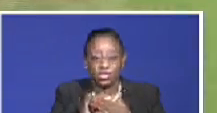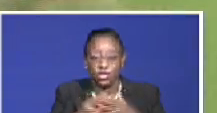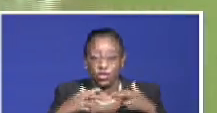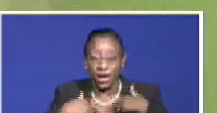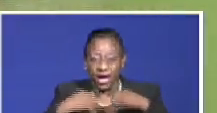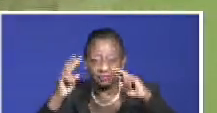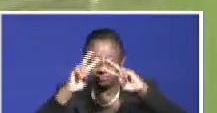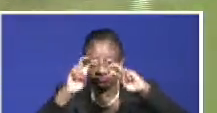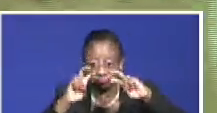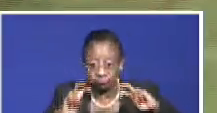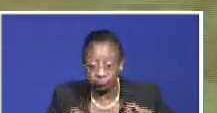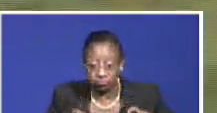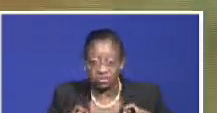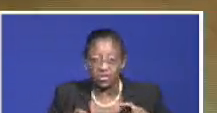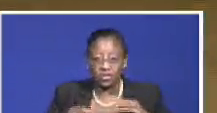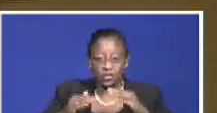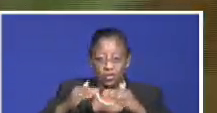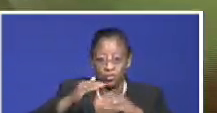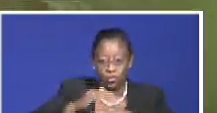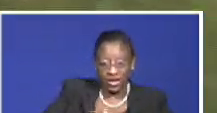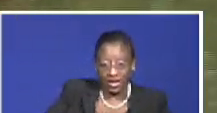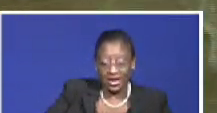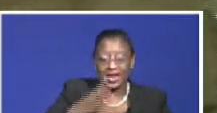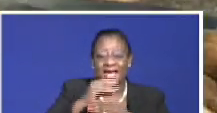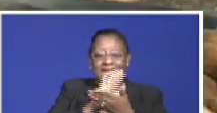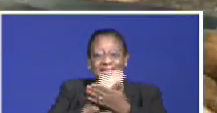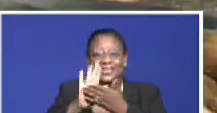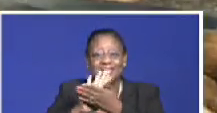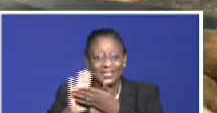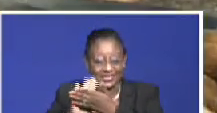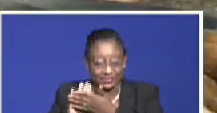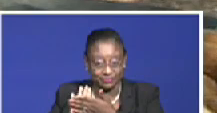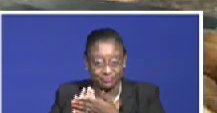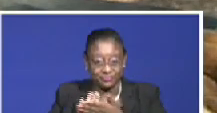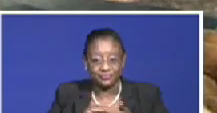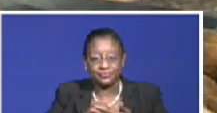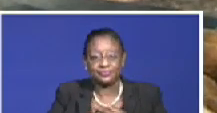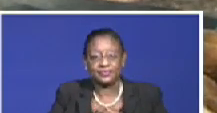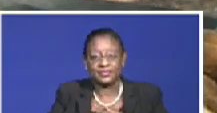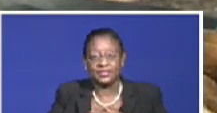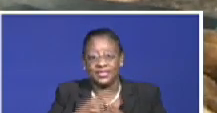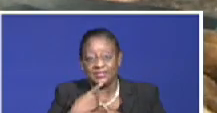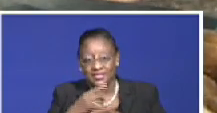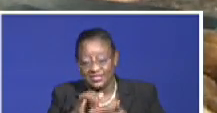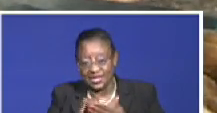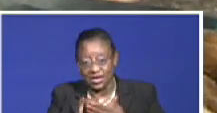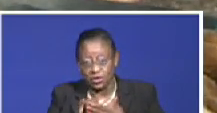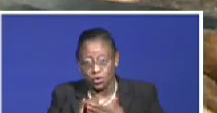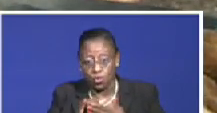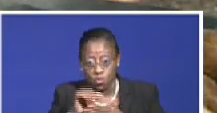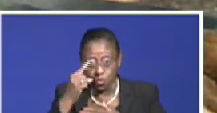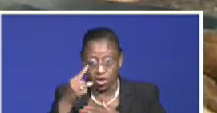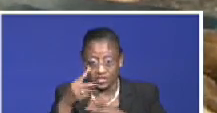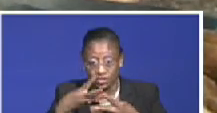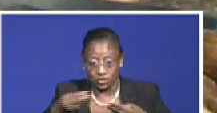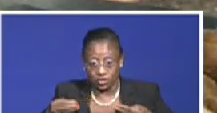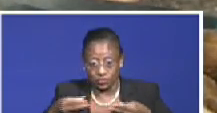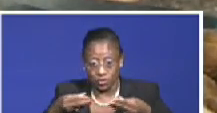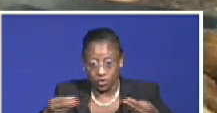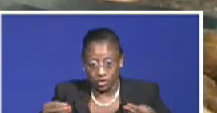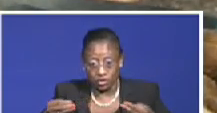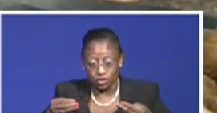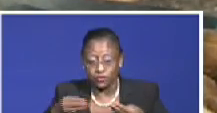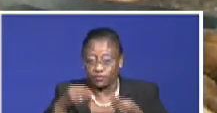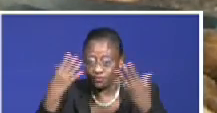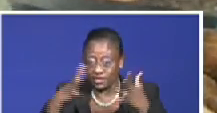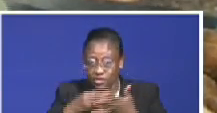weighed, and cleaned. I do very, very, very little cleaning here. The process, once the sponge fishermen dive up the sponge